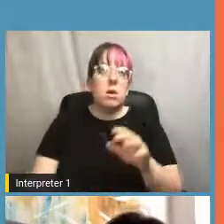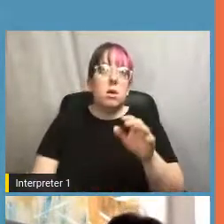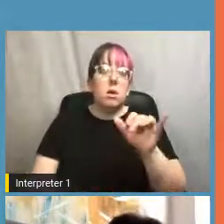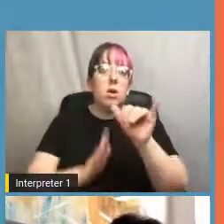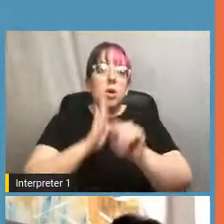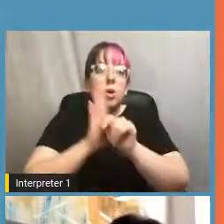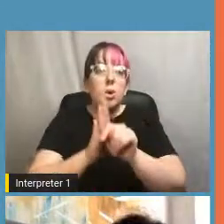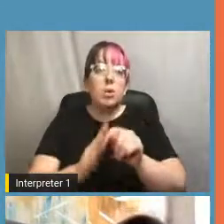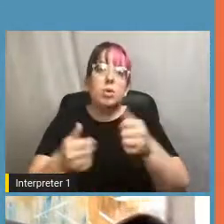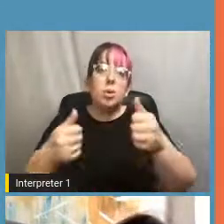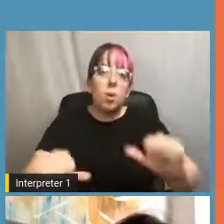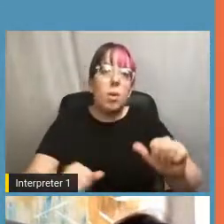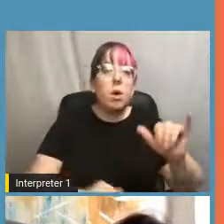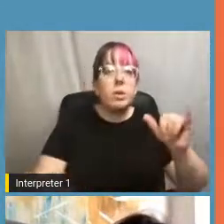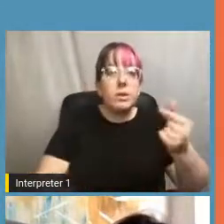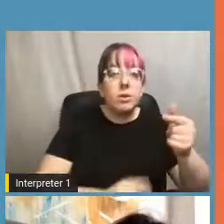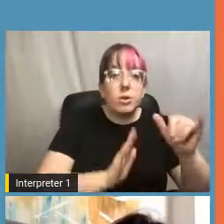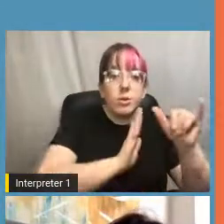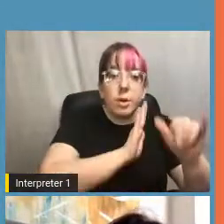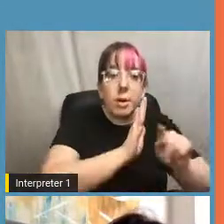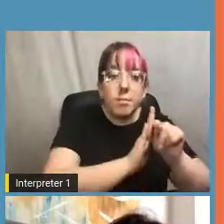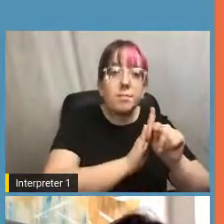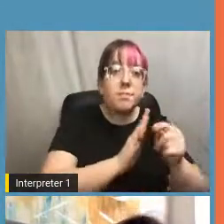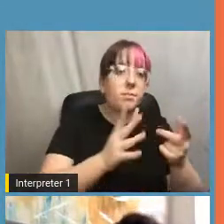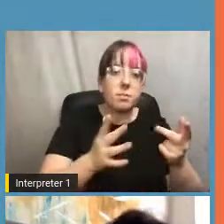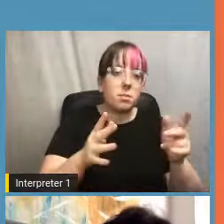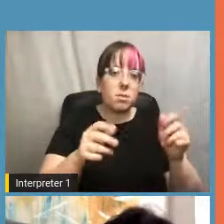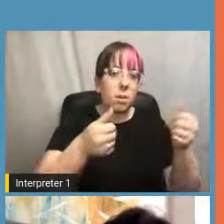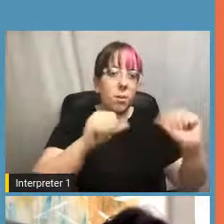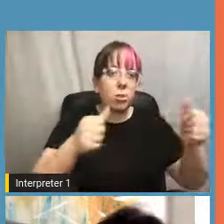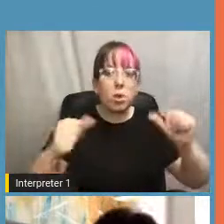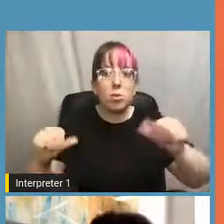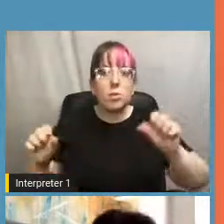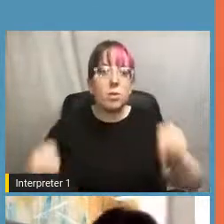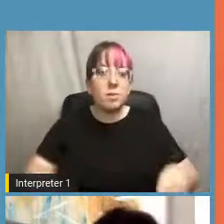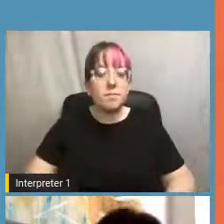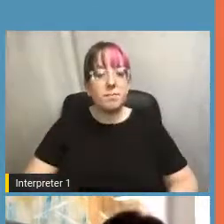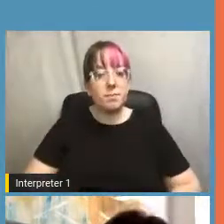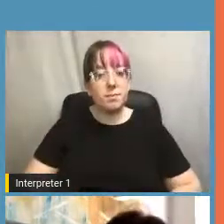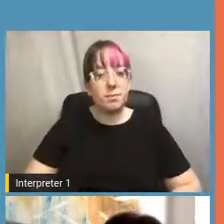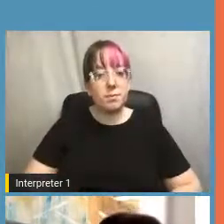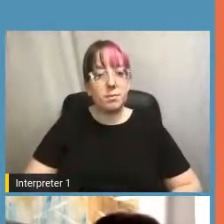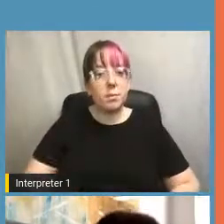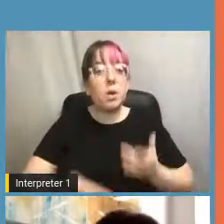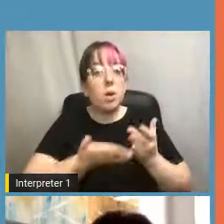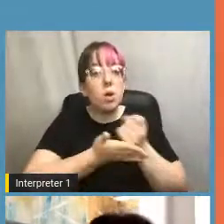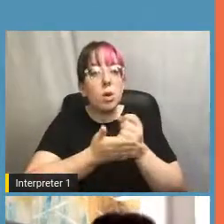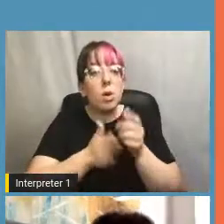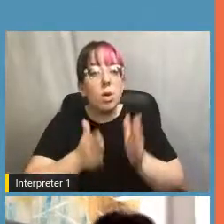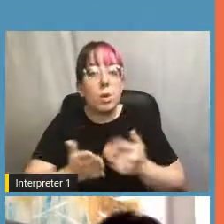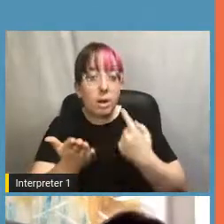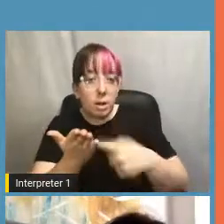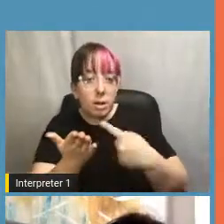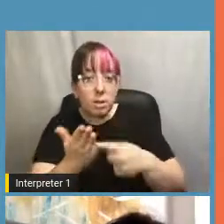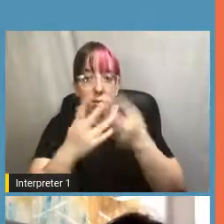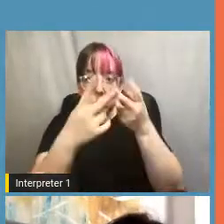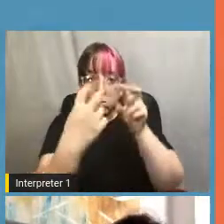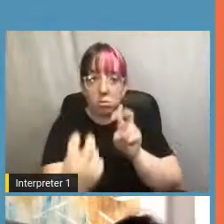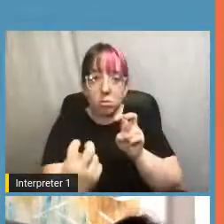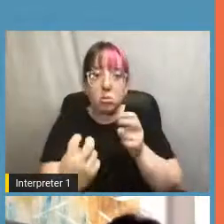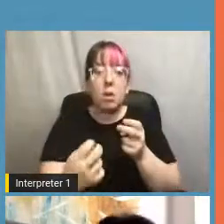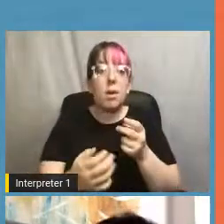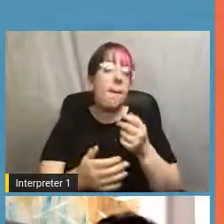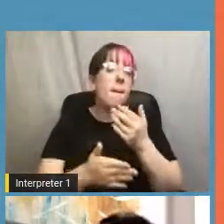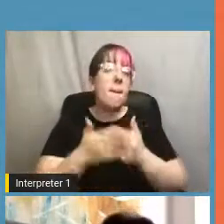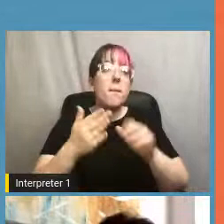Instagram even, and it gives you a lot of access. Curator talks, where you can have a curator sit. It can also be part of a live stream